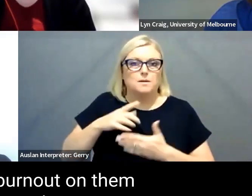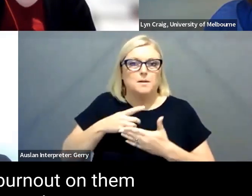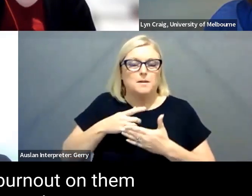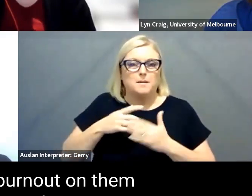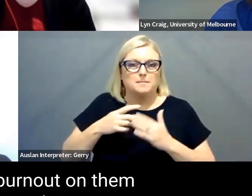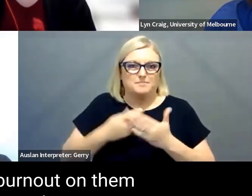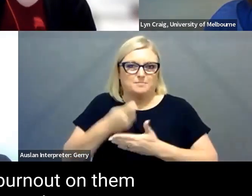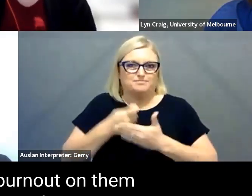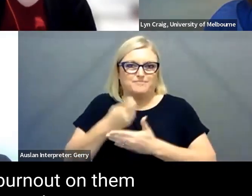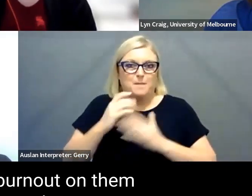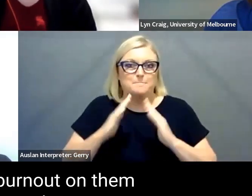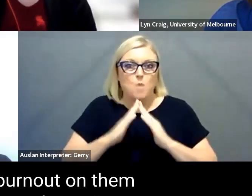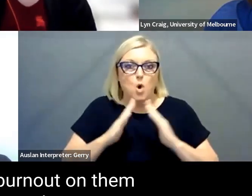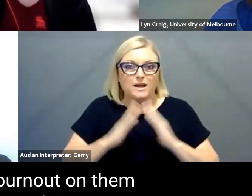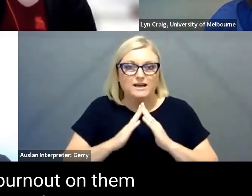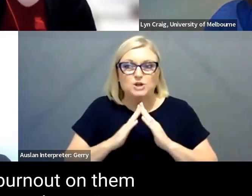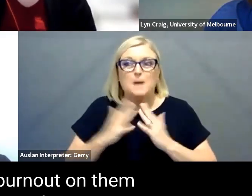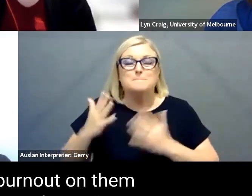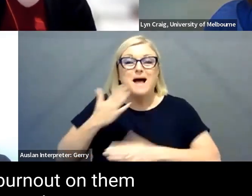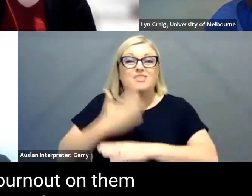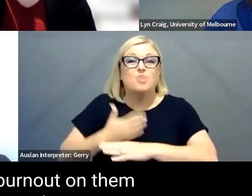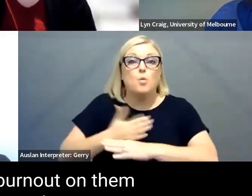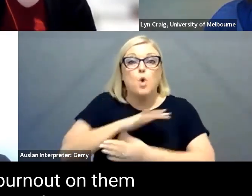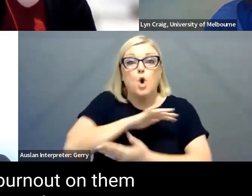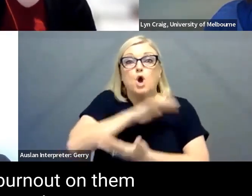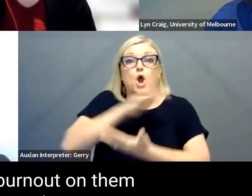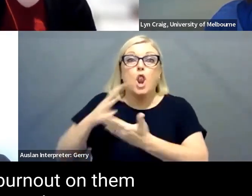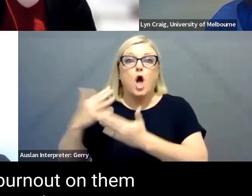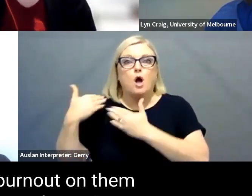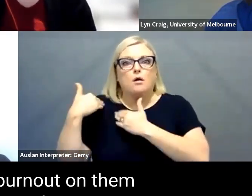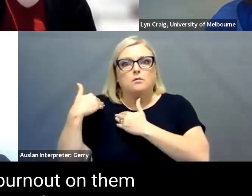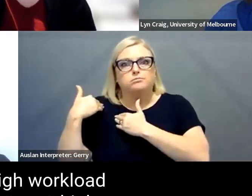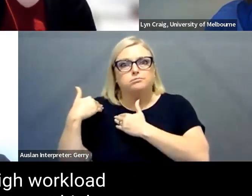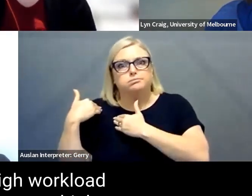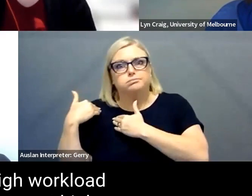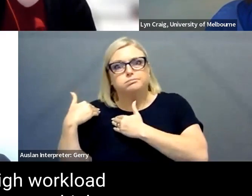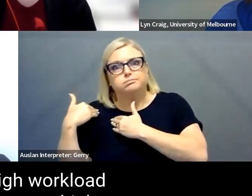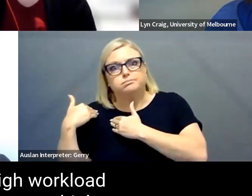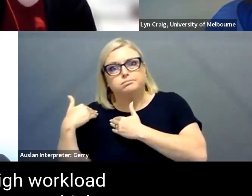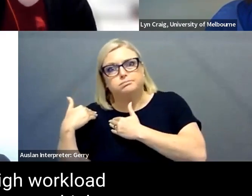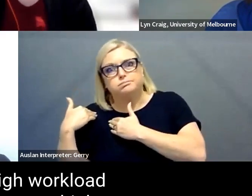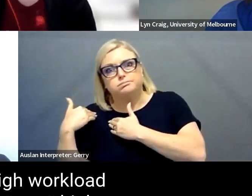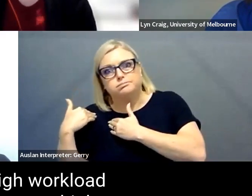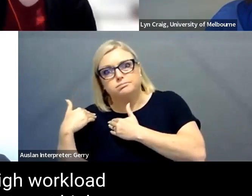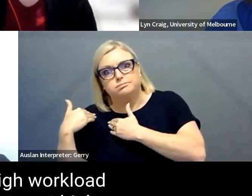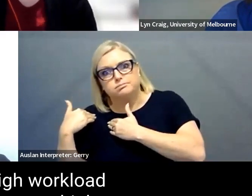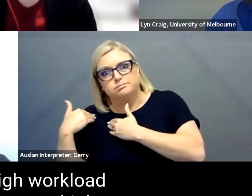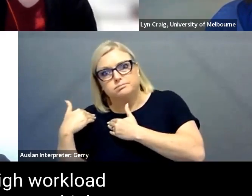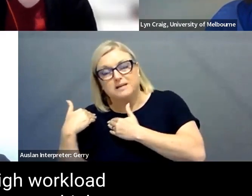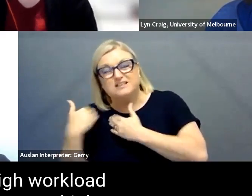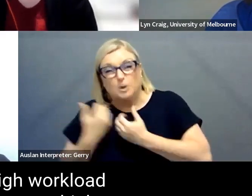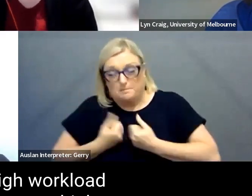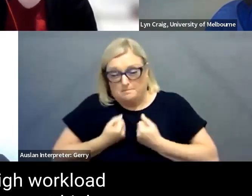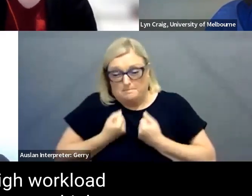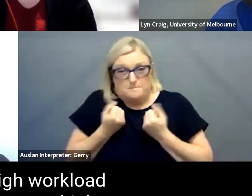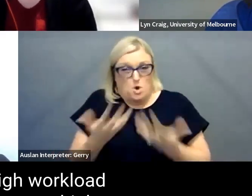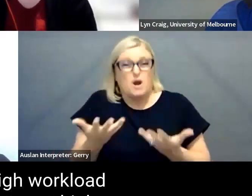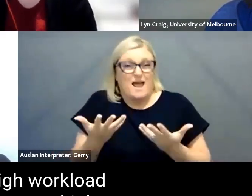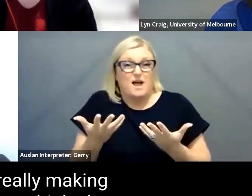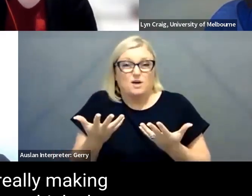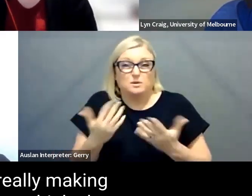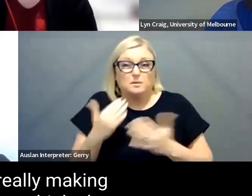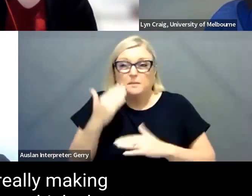the burnout on them is having an impact as the high workload continues to get